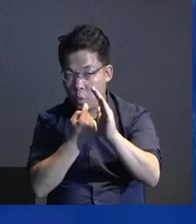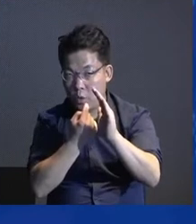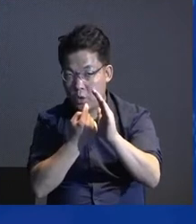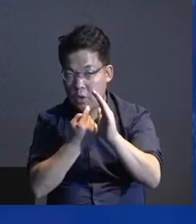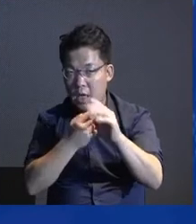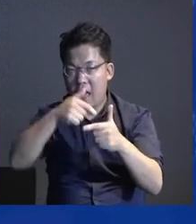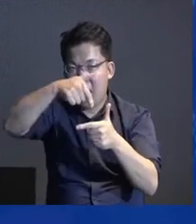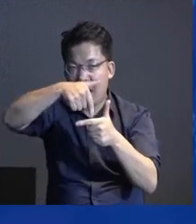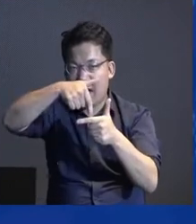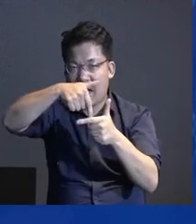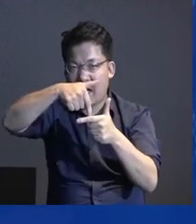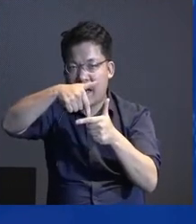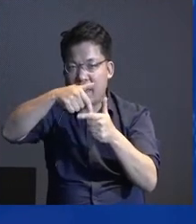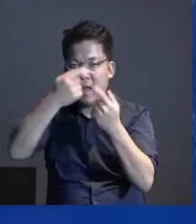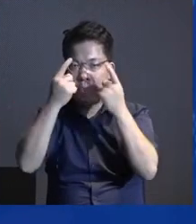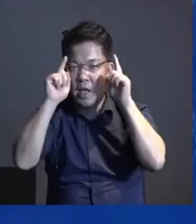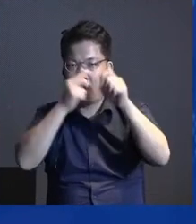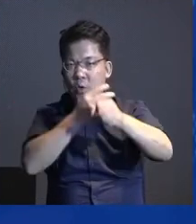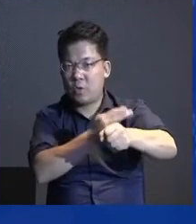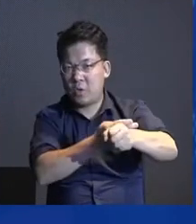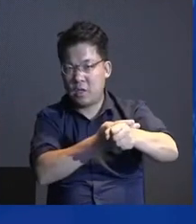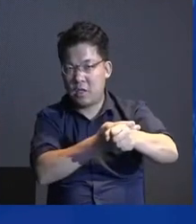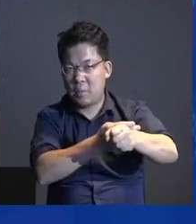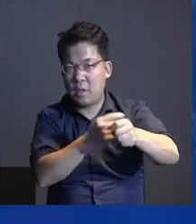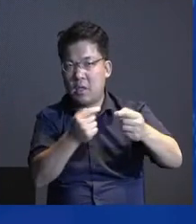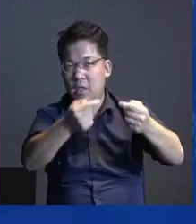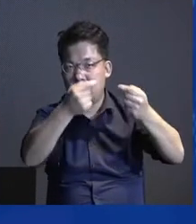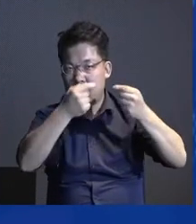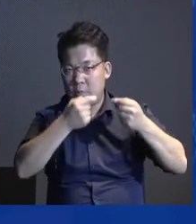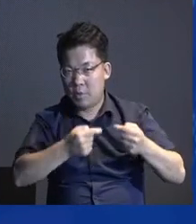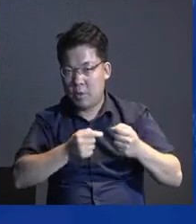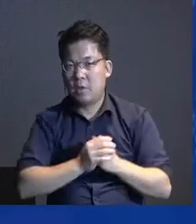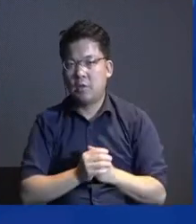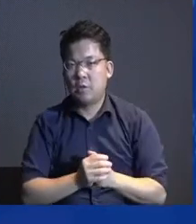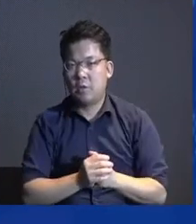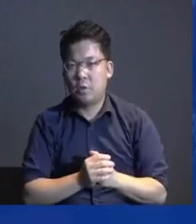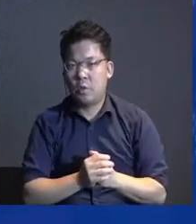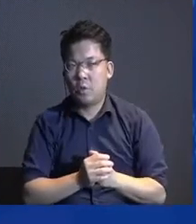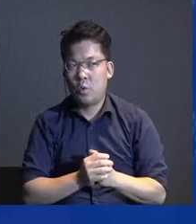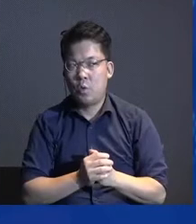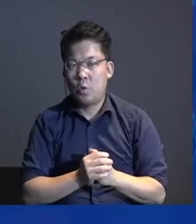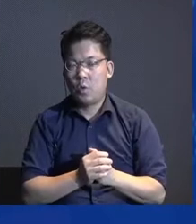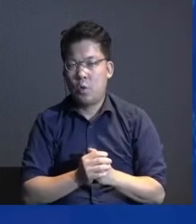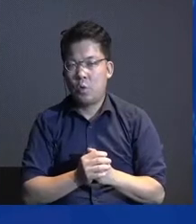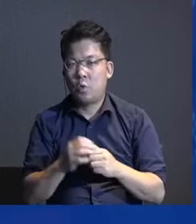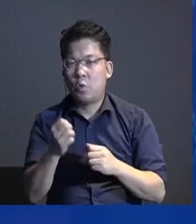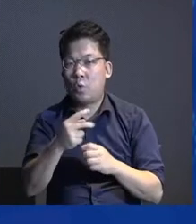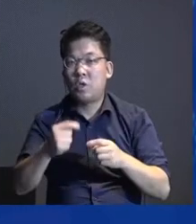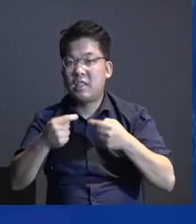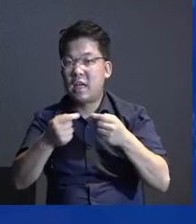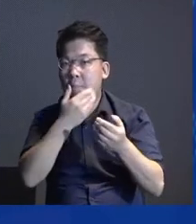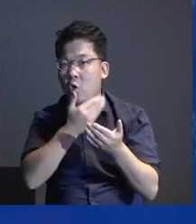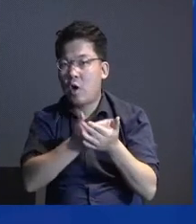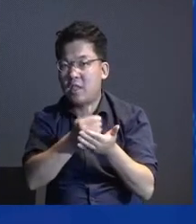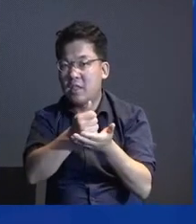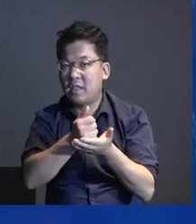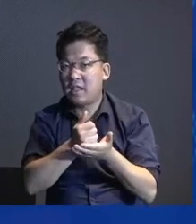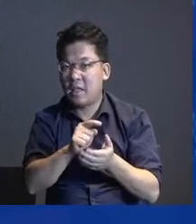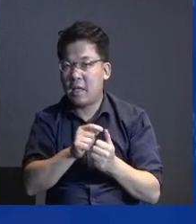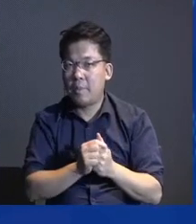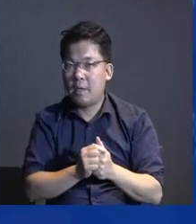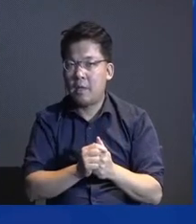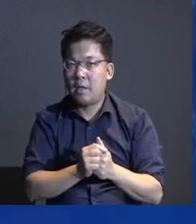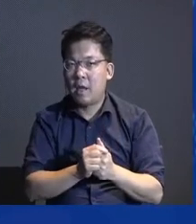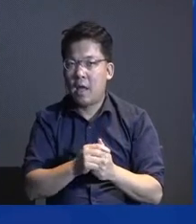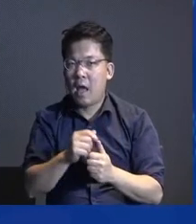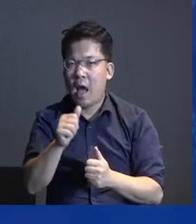session, and also the panelist, President Cho Hyunse of HelpAge Korea. Other panelists will be joining us